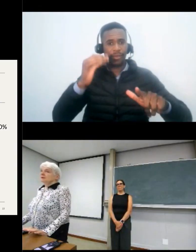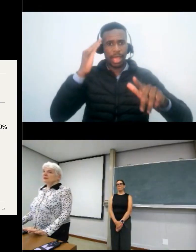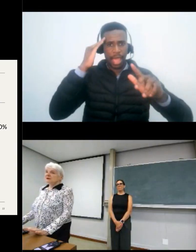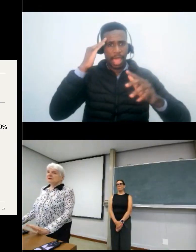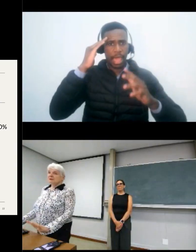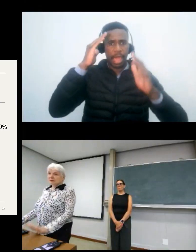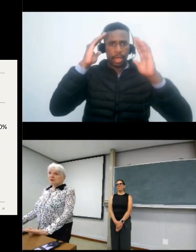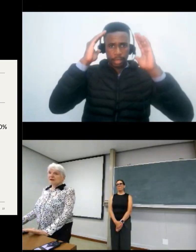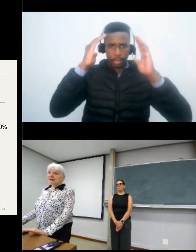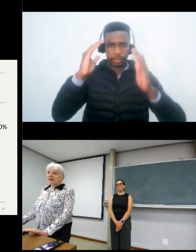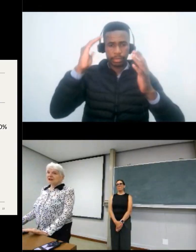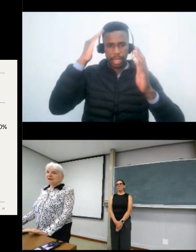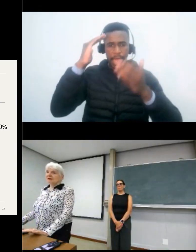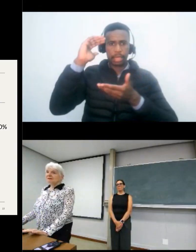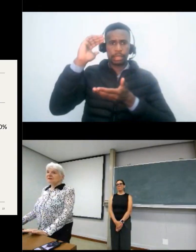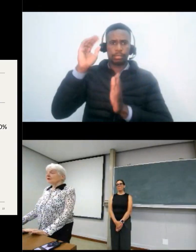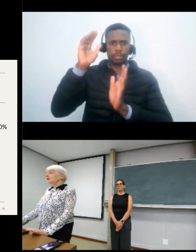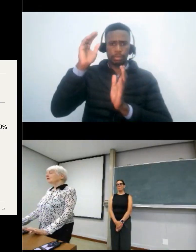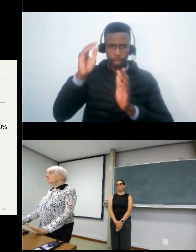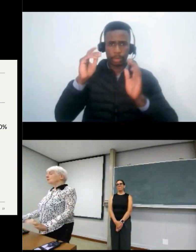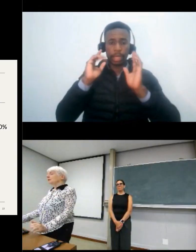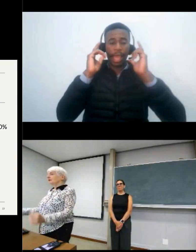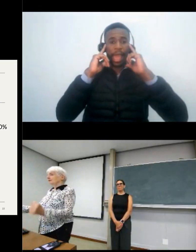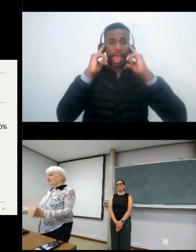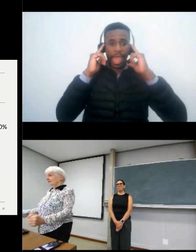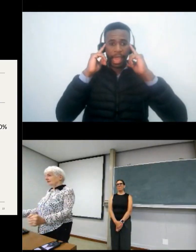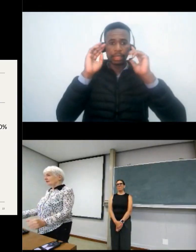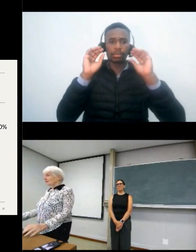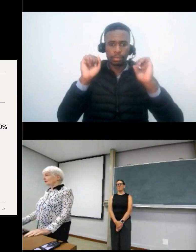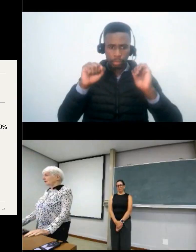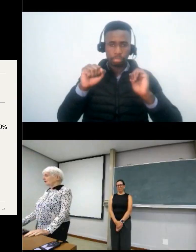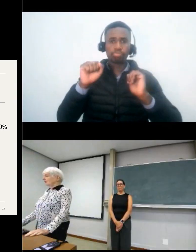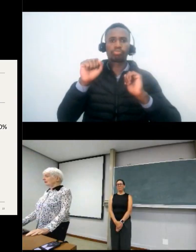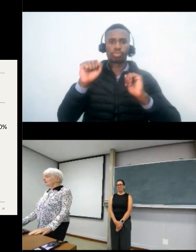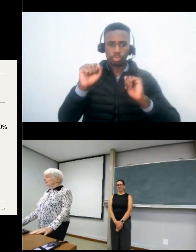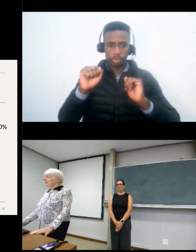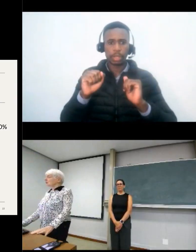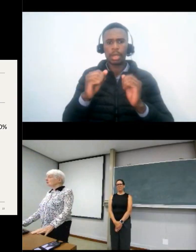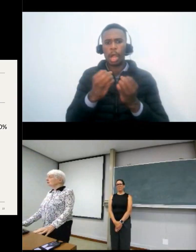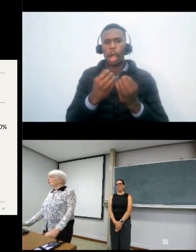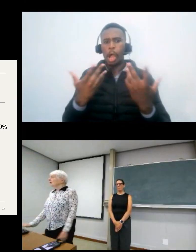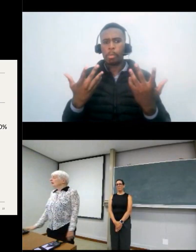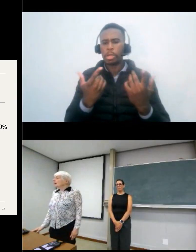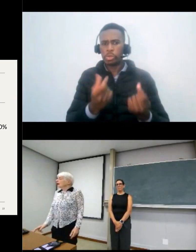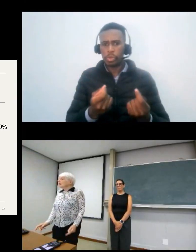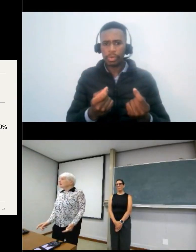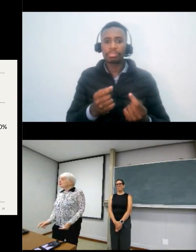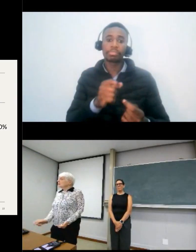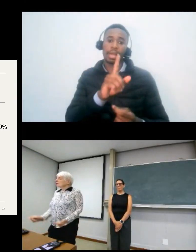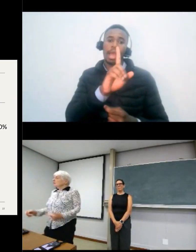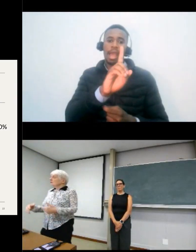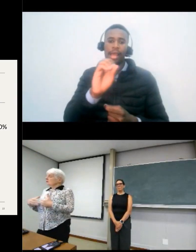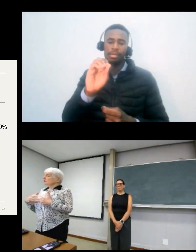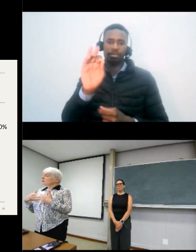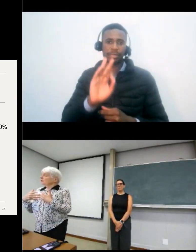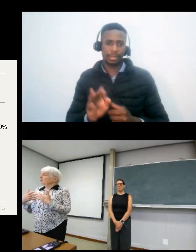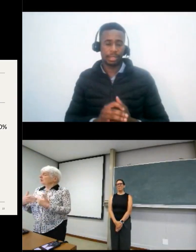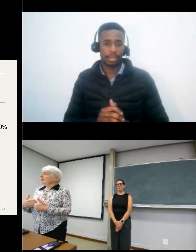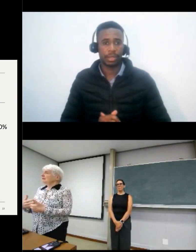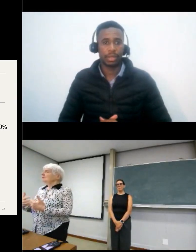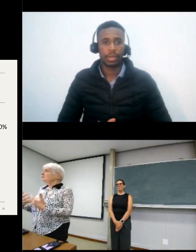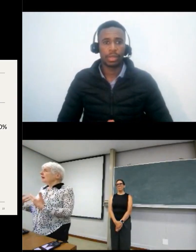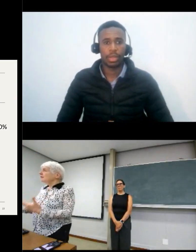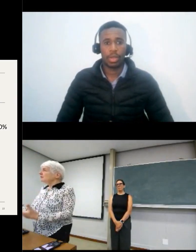of our participants produce that head shake. So it's a pretty clear indication.